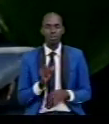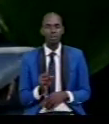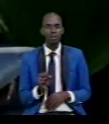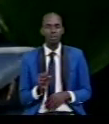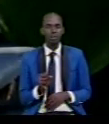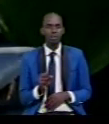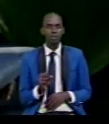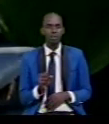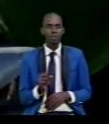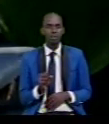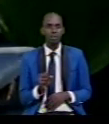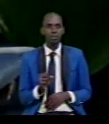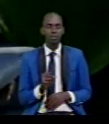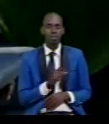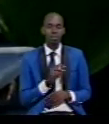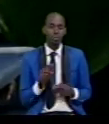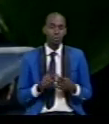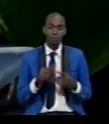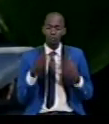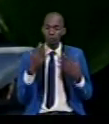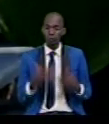when you finish where you are,